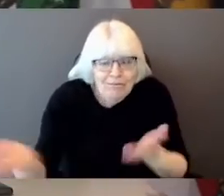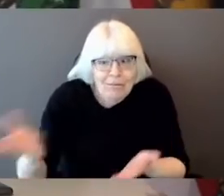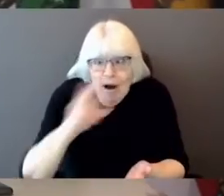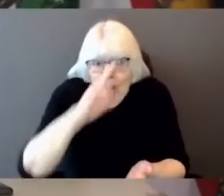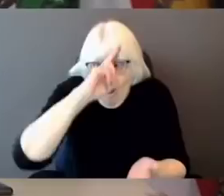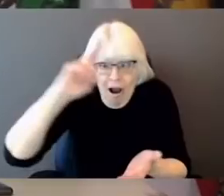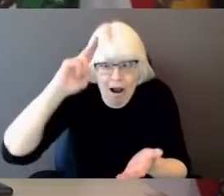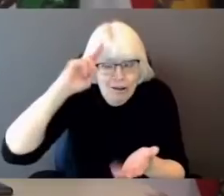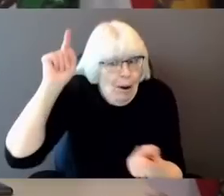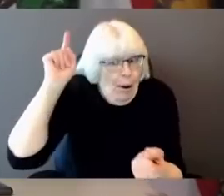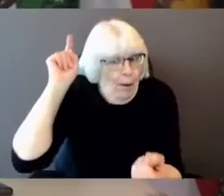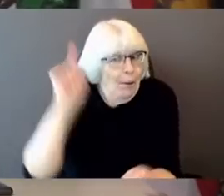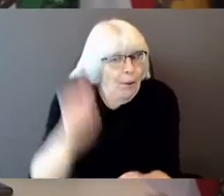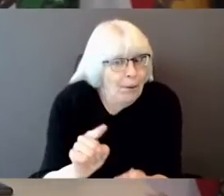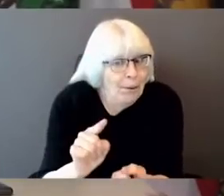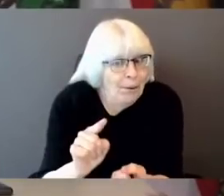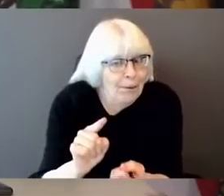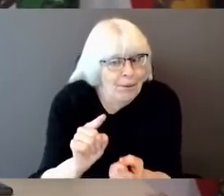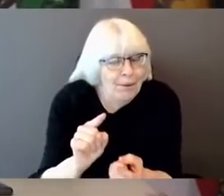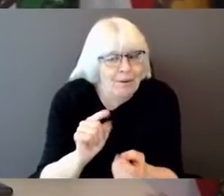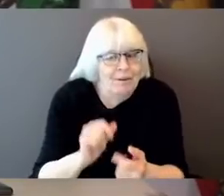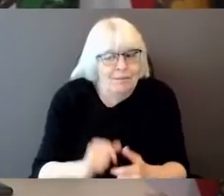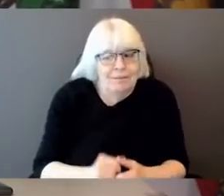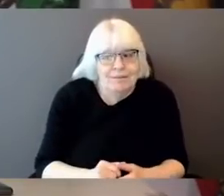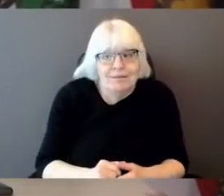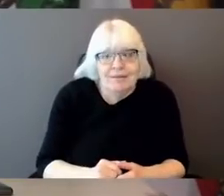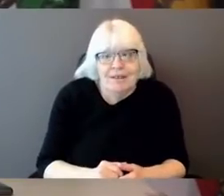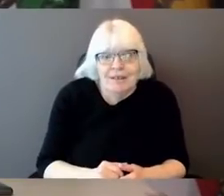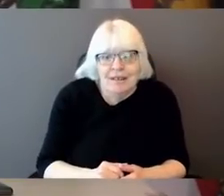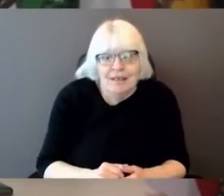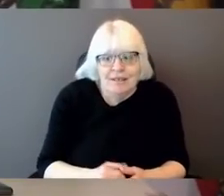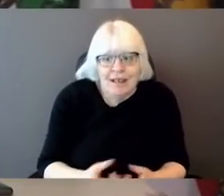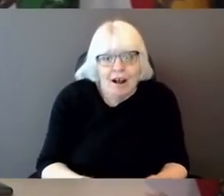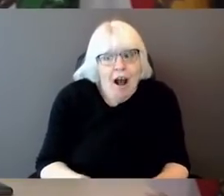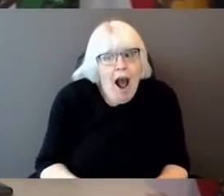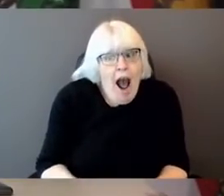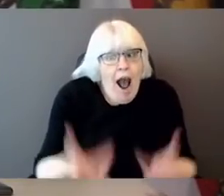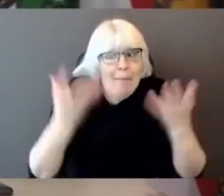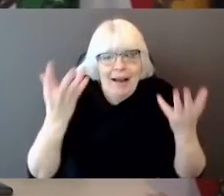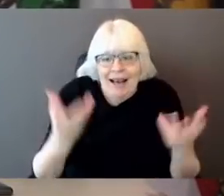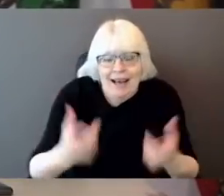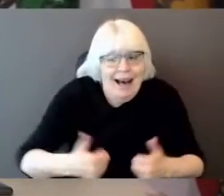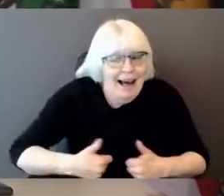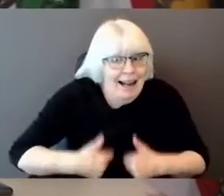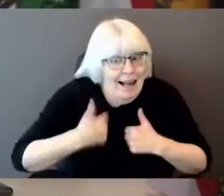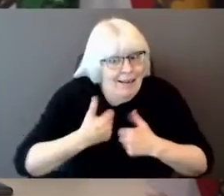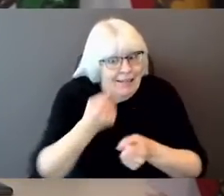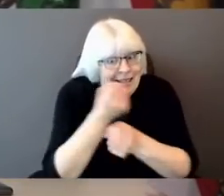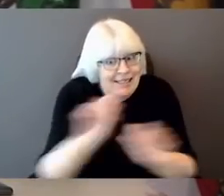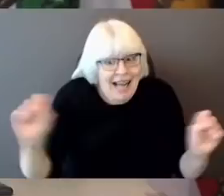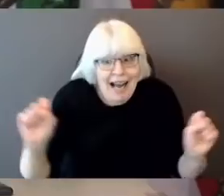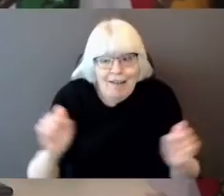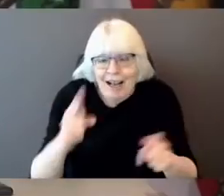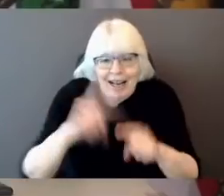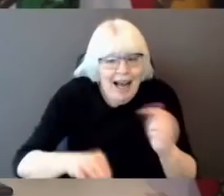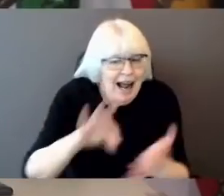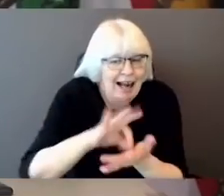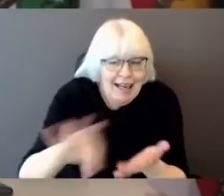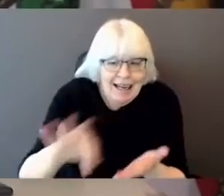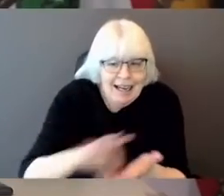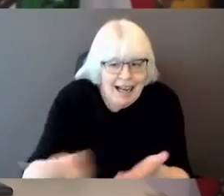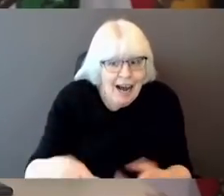quantify the number of lives that we saved, but I need every single islander to know that those of you who rolled up your sleeves